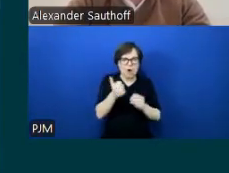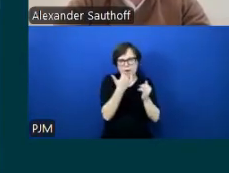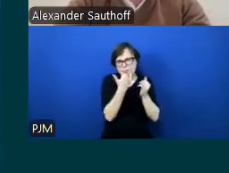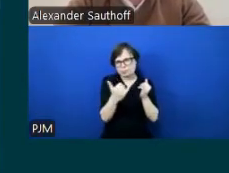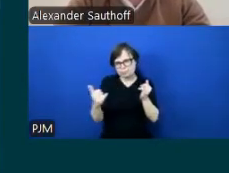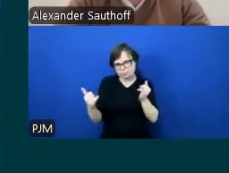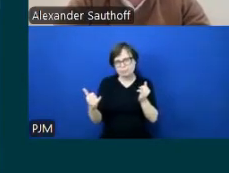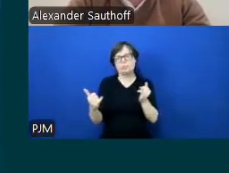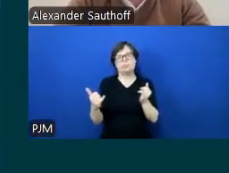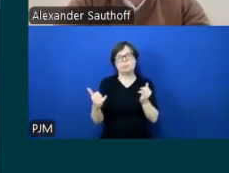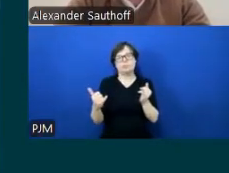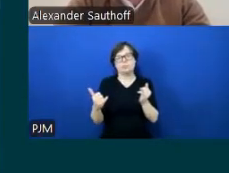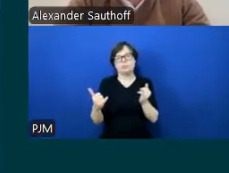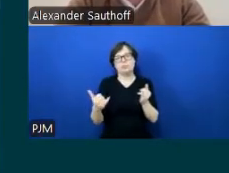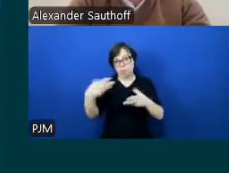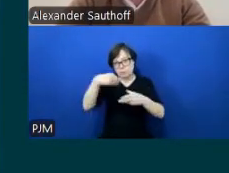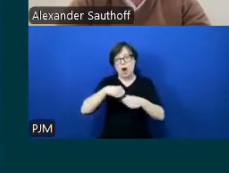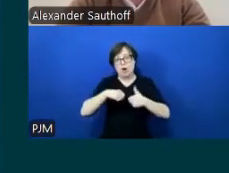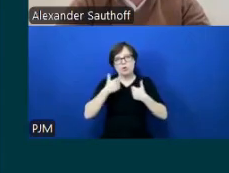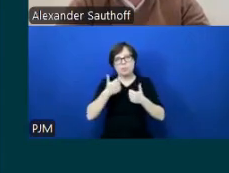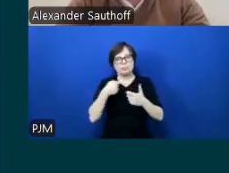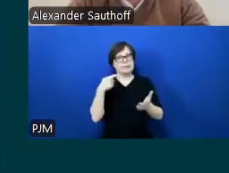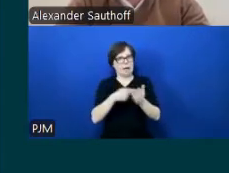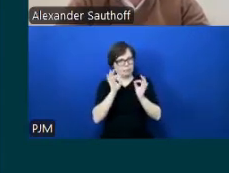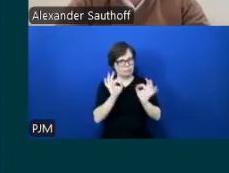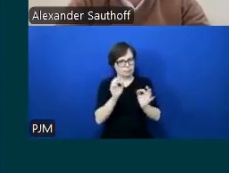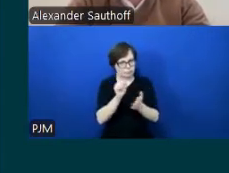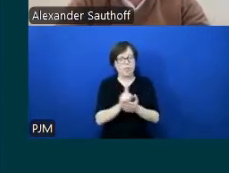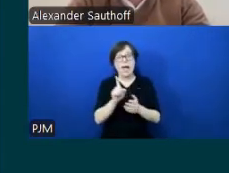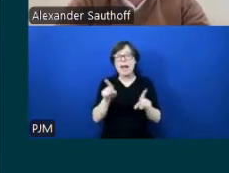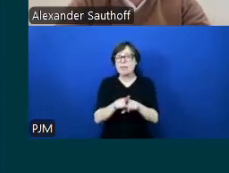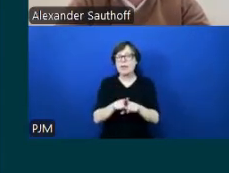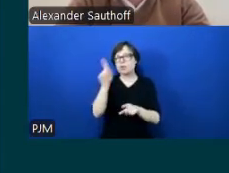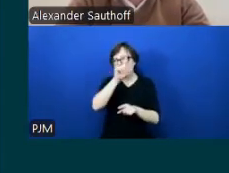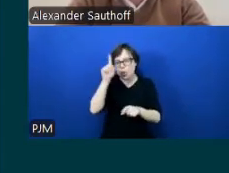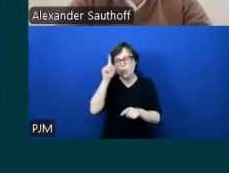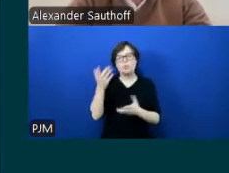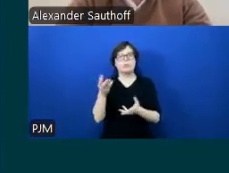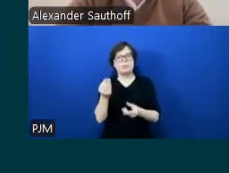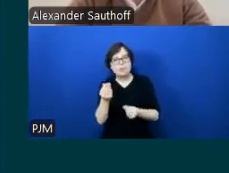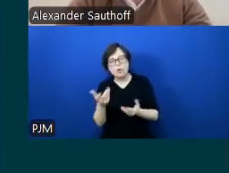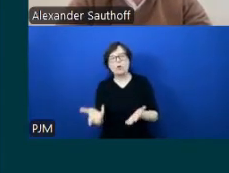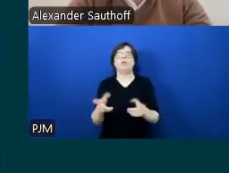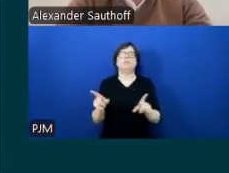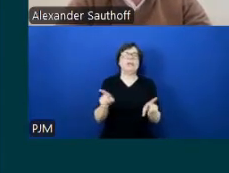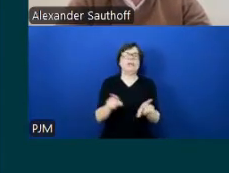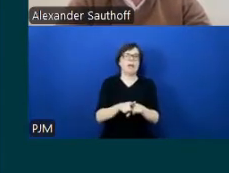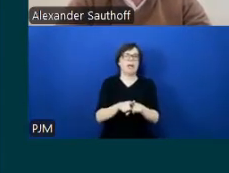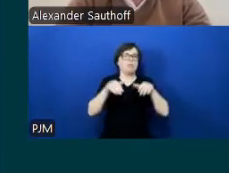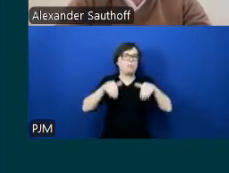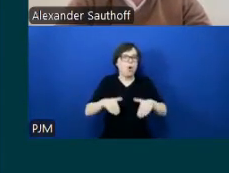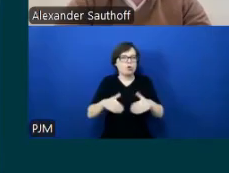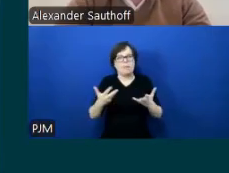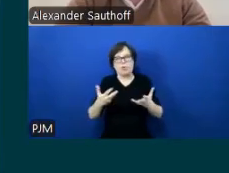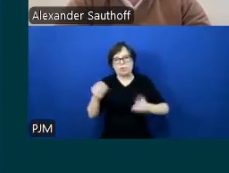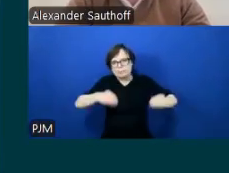also substantial human, financial, and logistical resources are required, and to ensure the